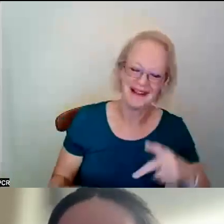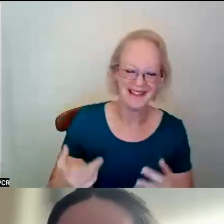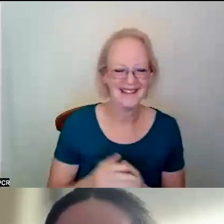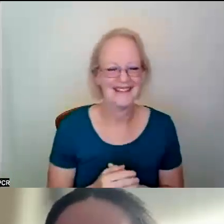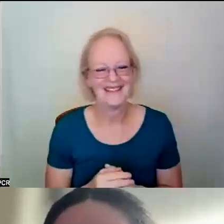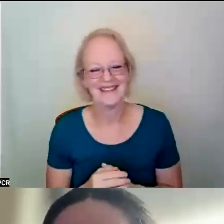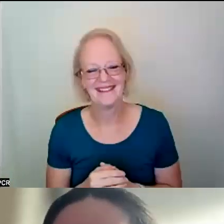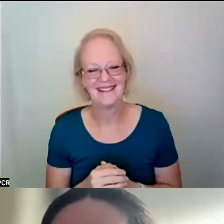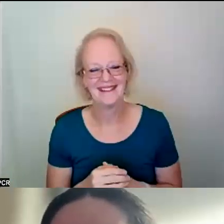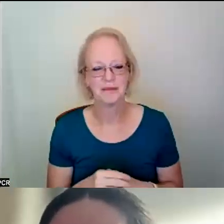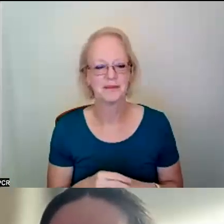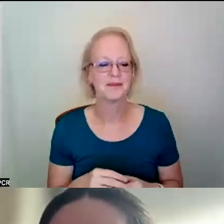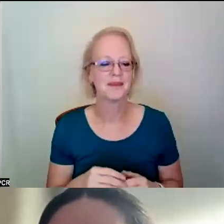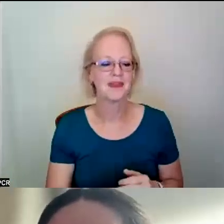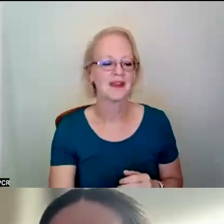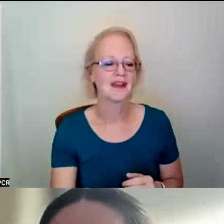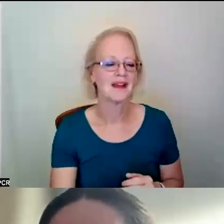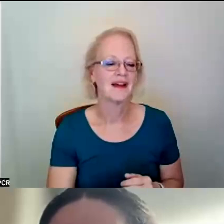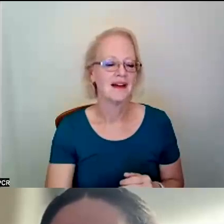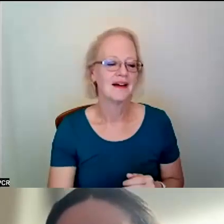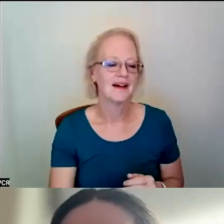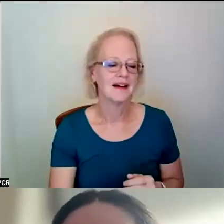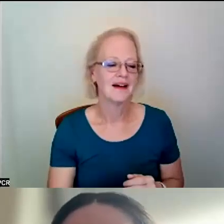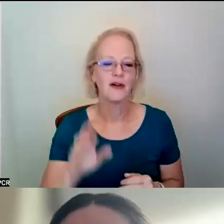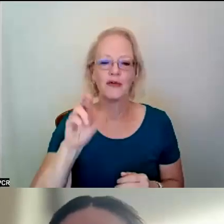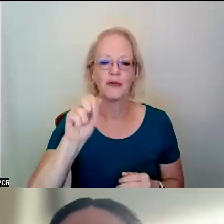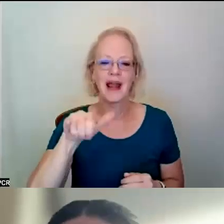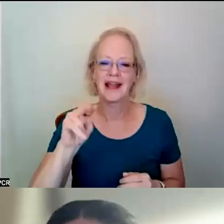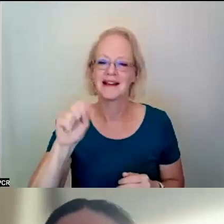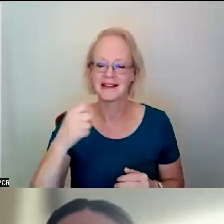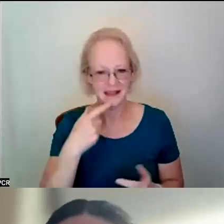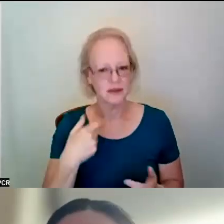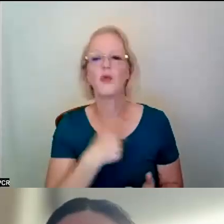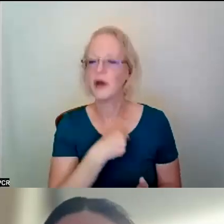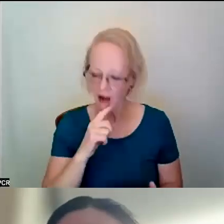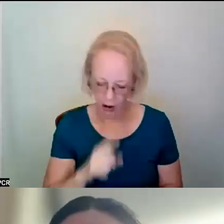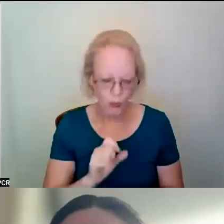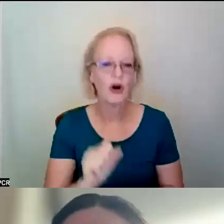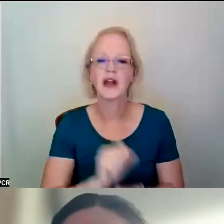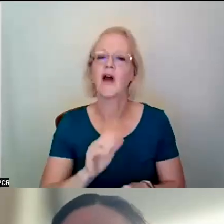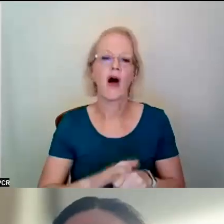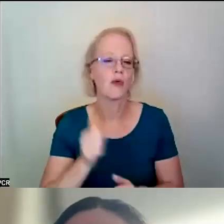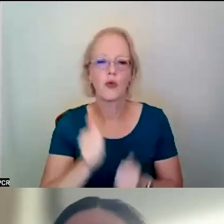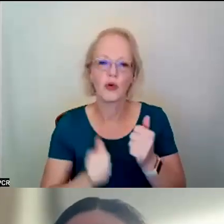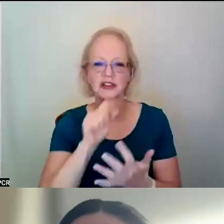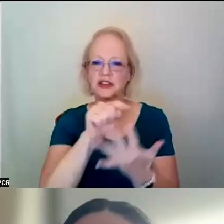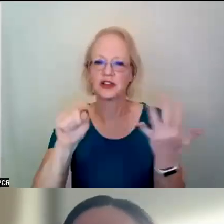are actually working on, I think there are some great sources out there. I think that's a great point, to the credit of AARP,